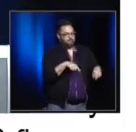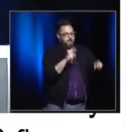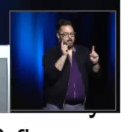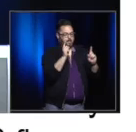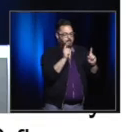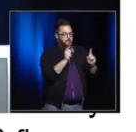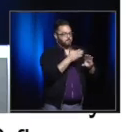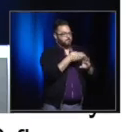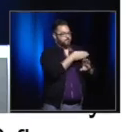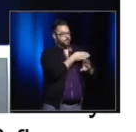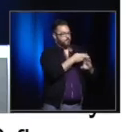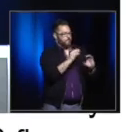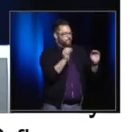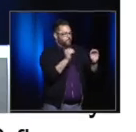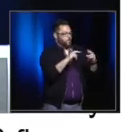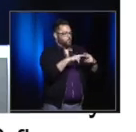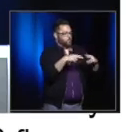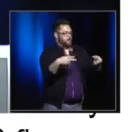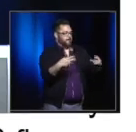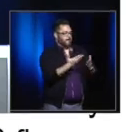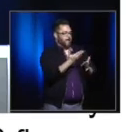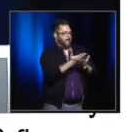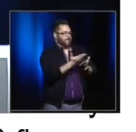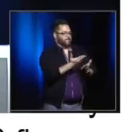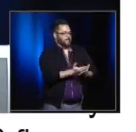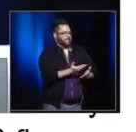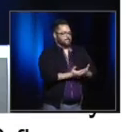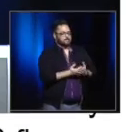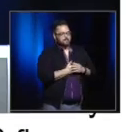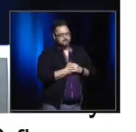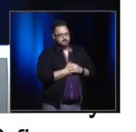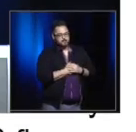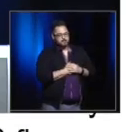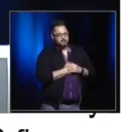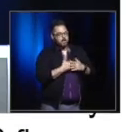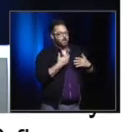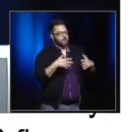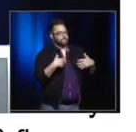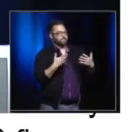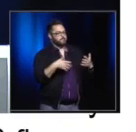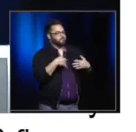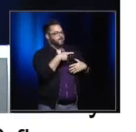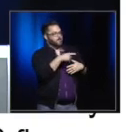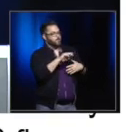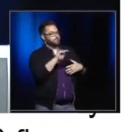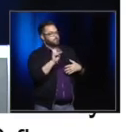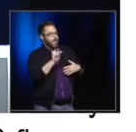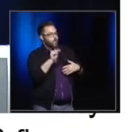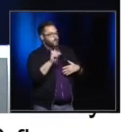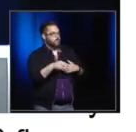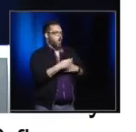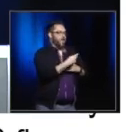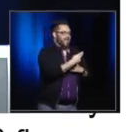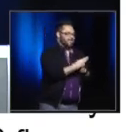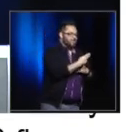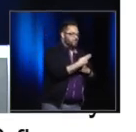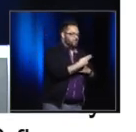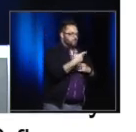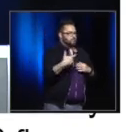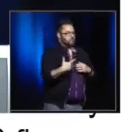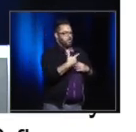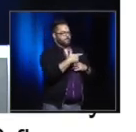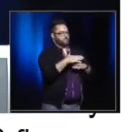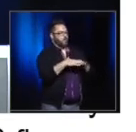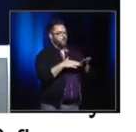we had no genetic evidence of whether they were Māui or hectors dolphins along the east